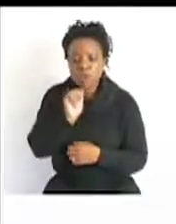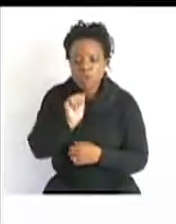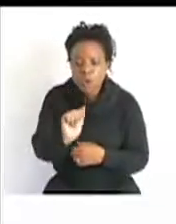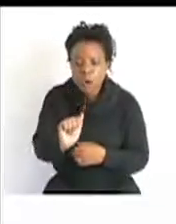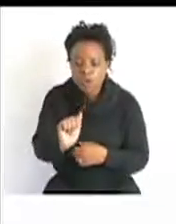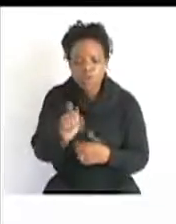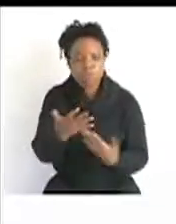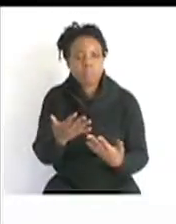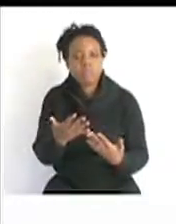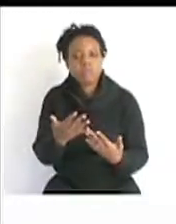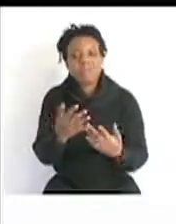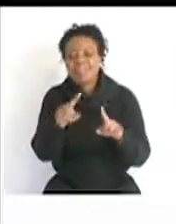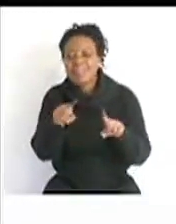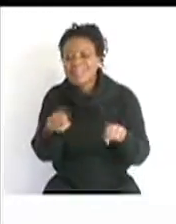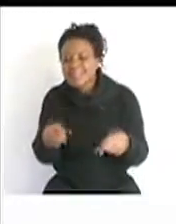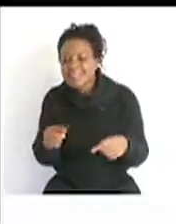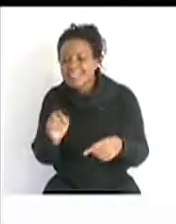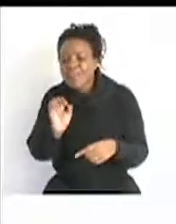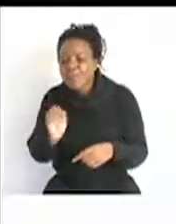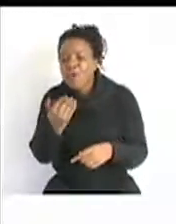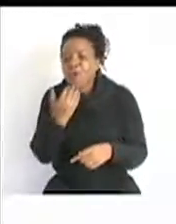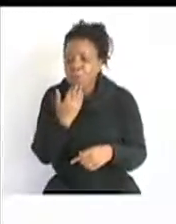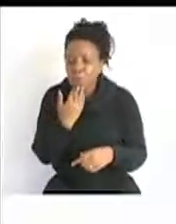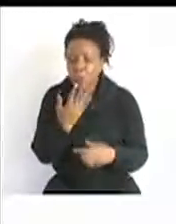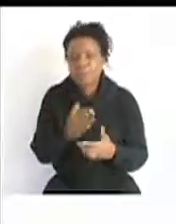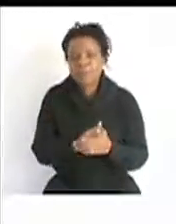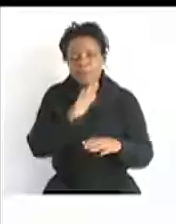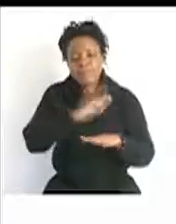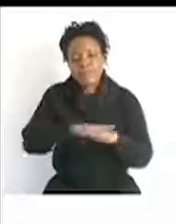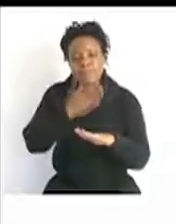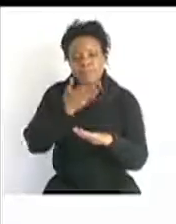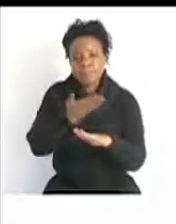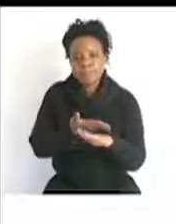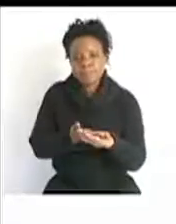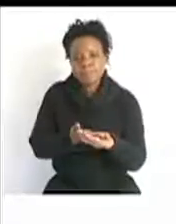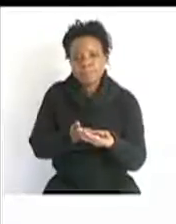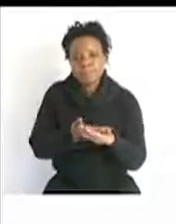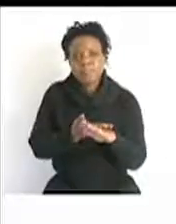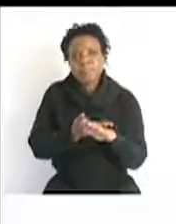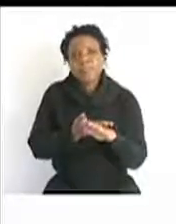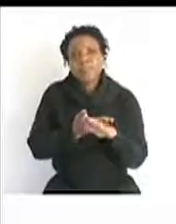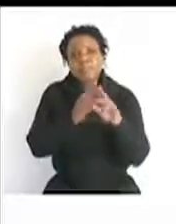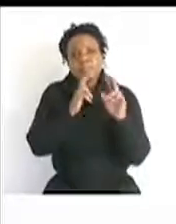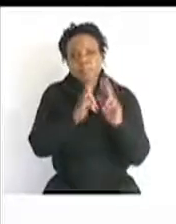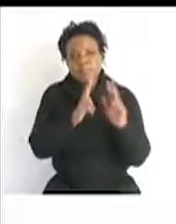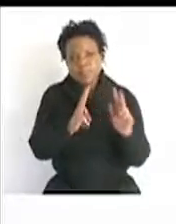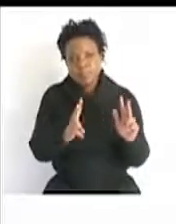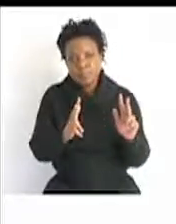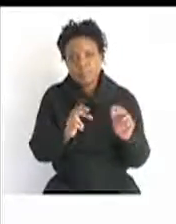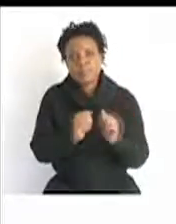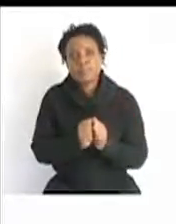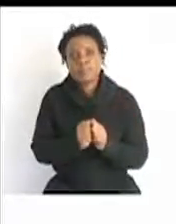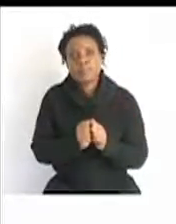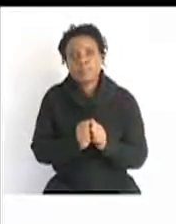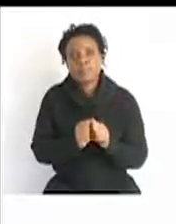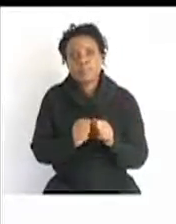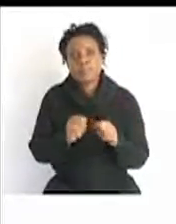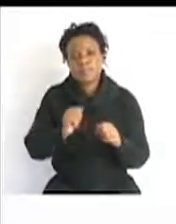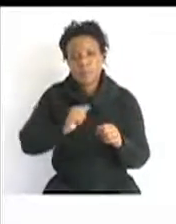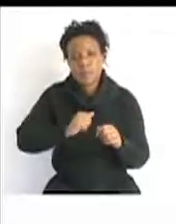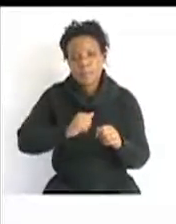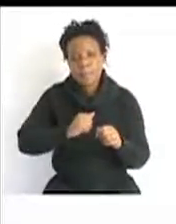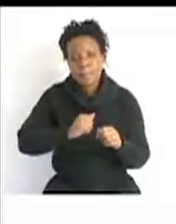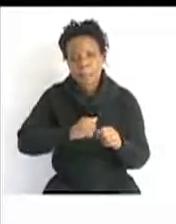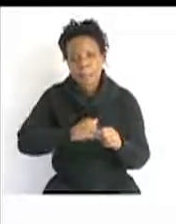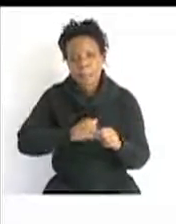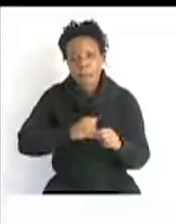thing. Example, when we are referring to people, we use the words like